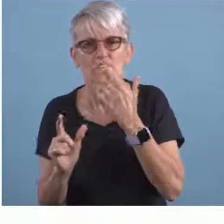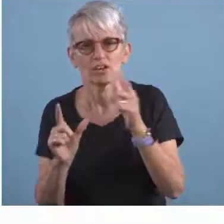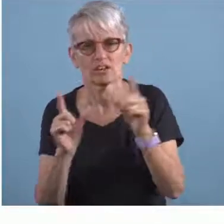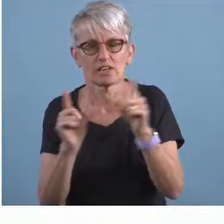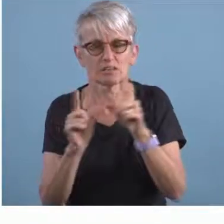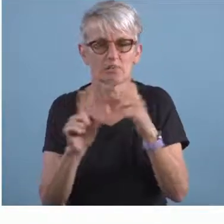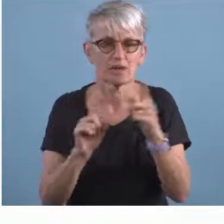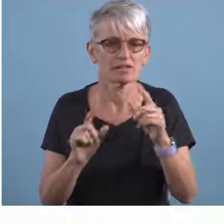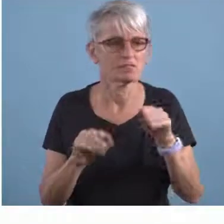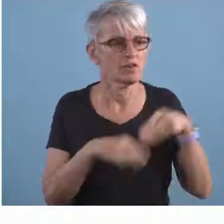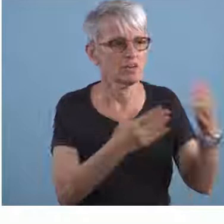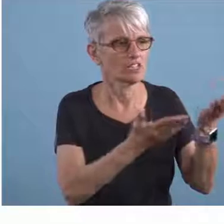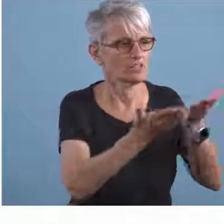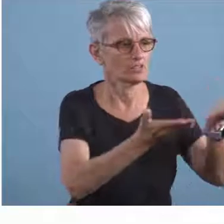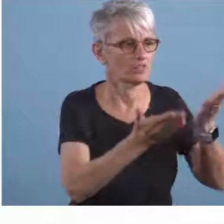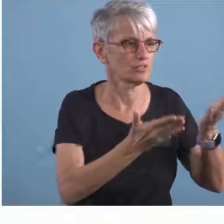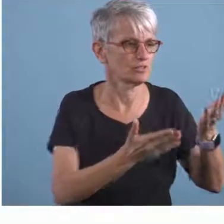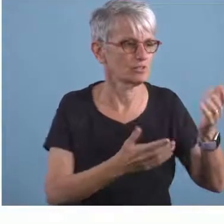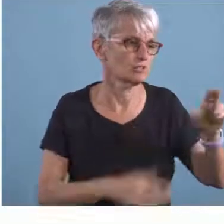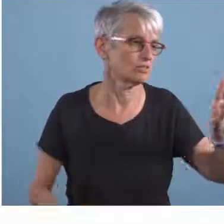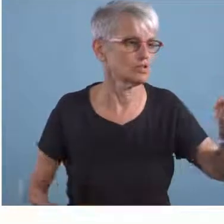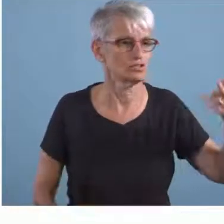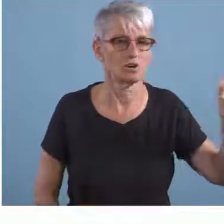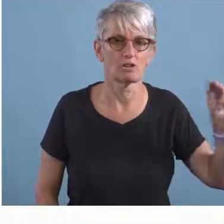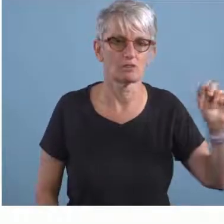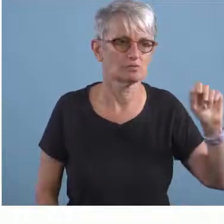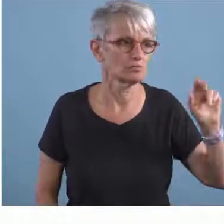but providing services in Utah?